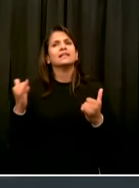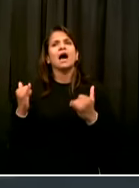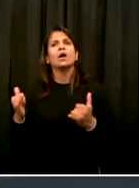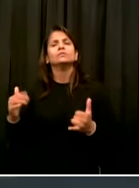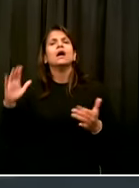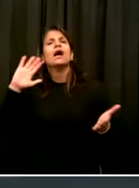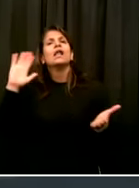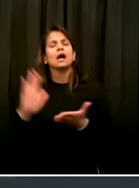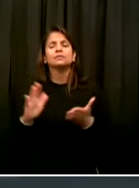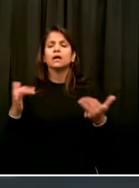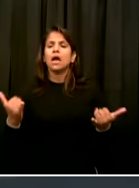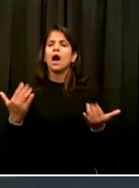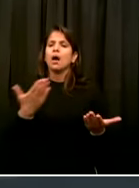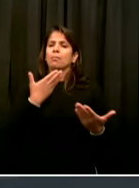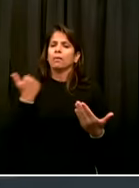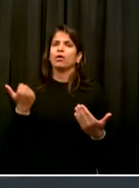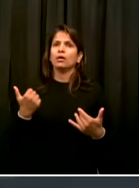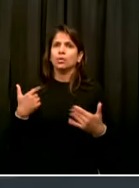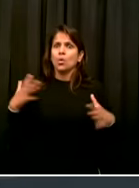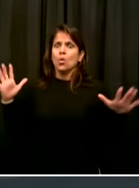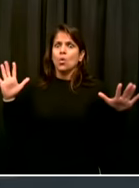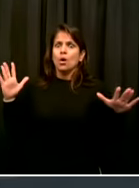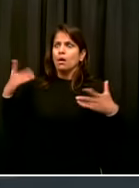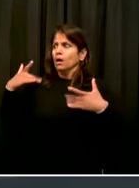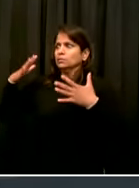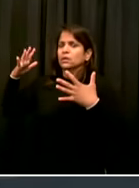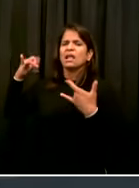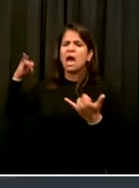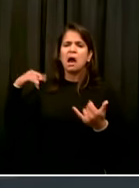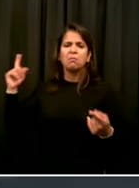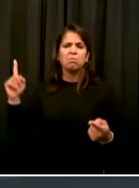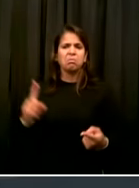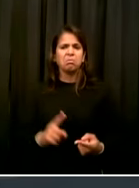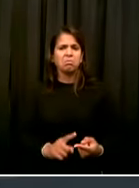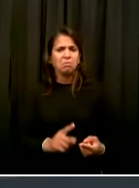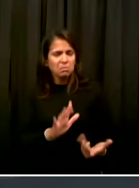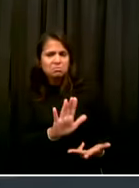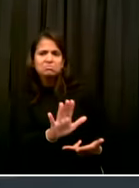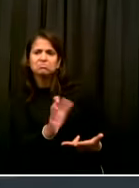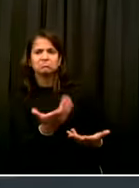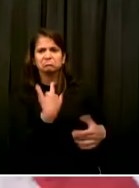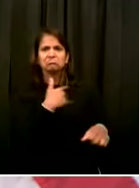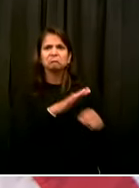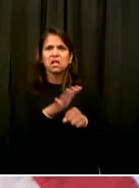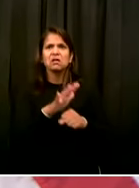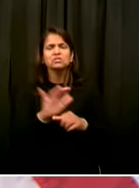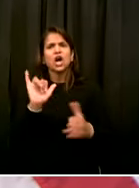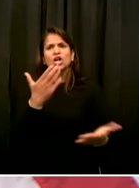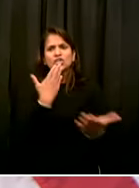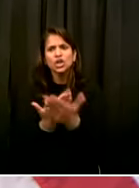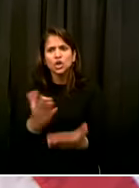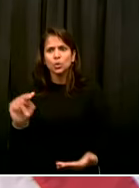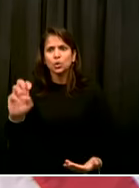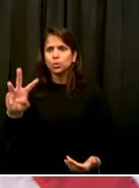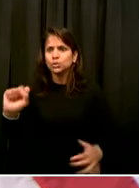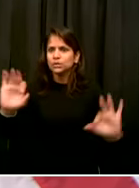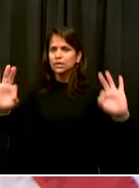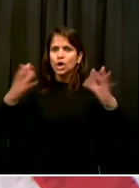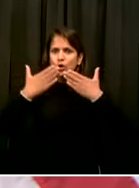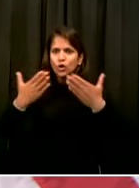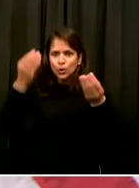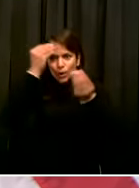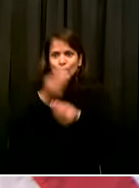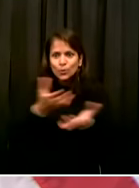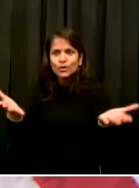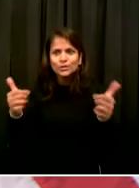we have shared aggregate numbers that span the duration of the pandemic, which we will continue to do. But we recognize that there's interest